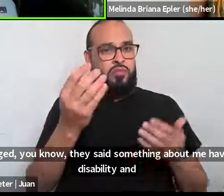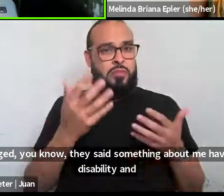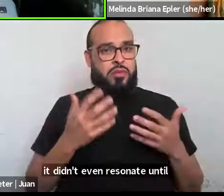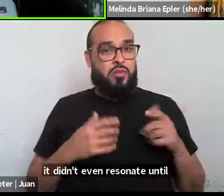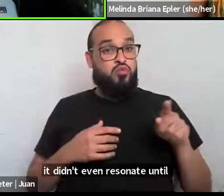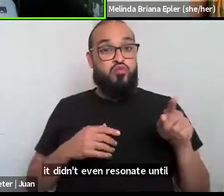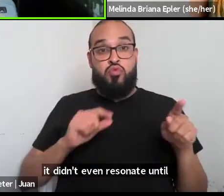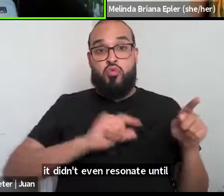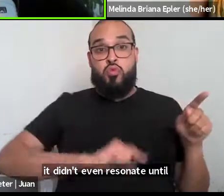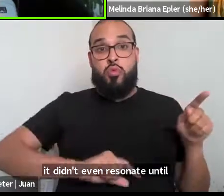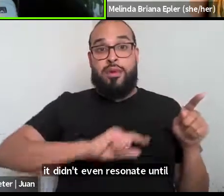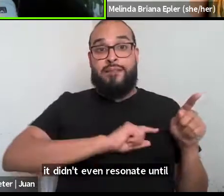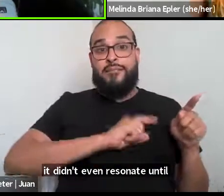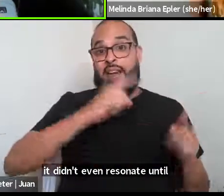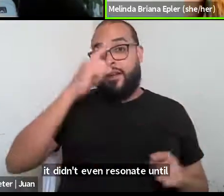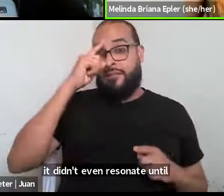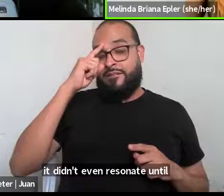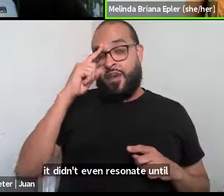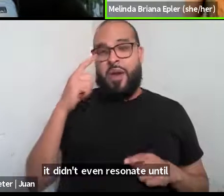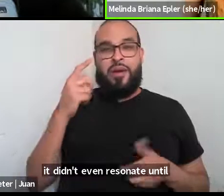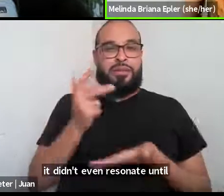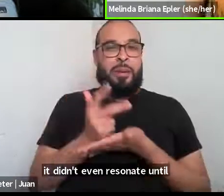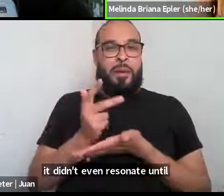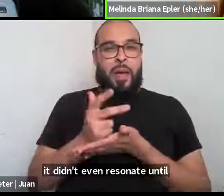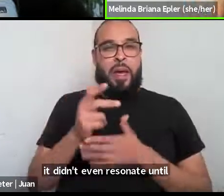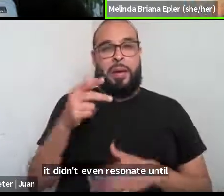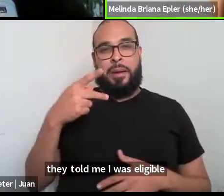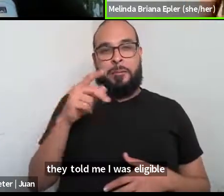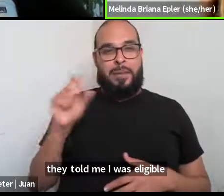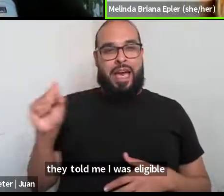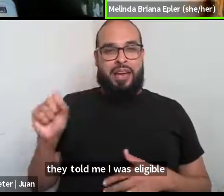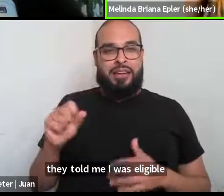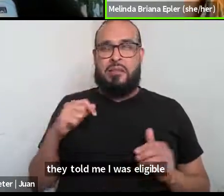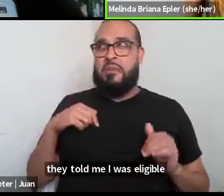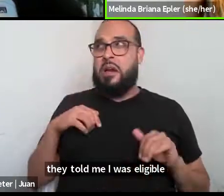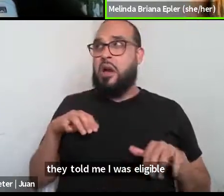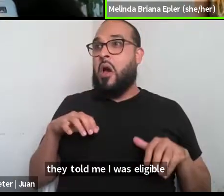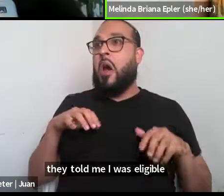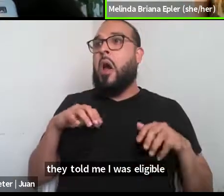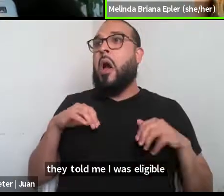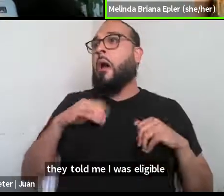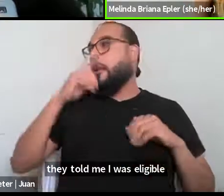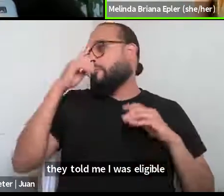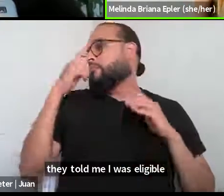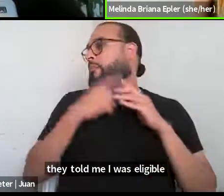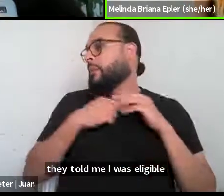a parking pass. Then I was able to accept it.